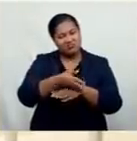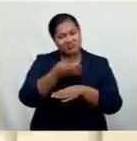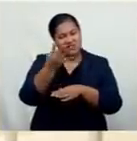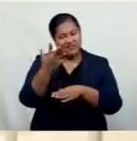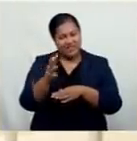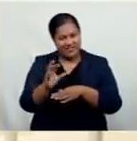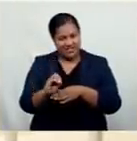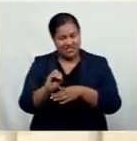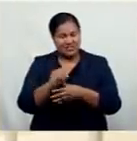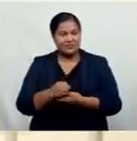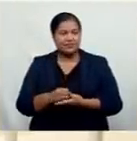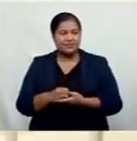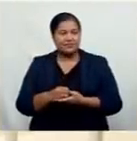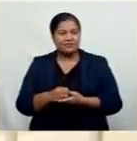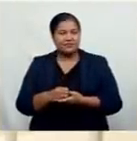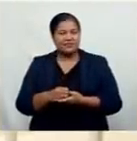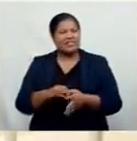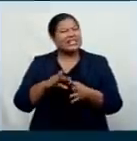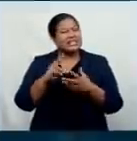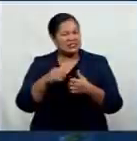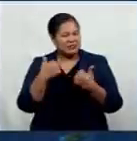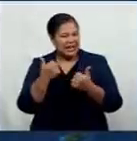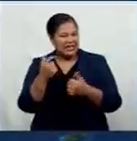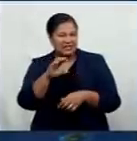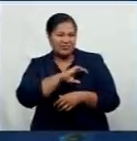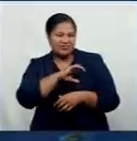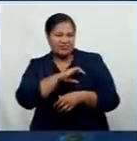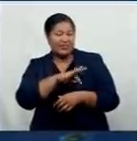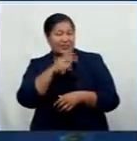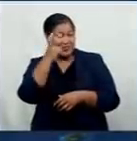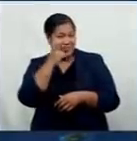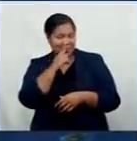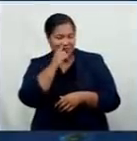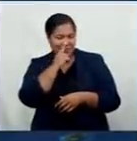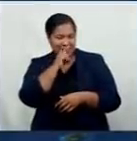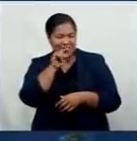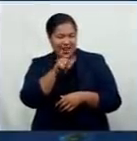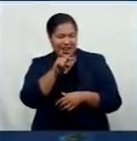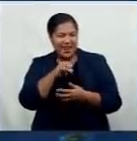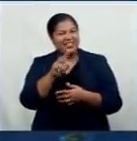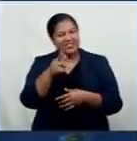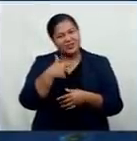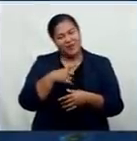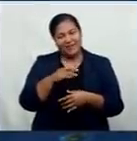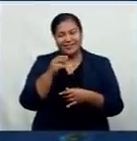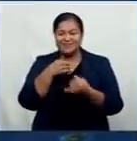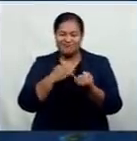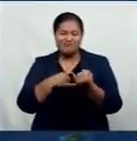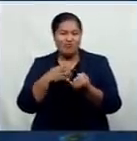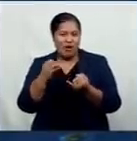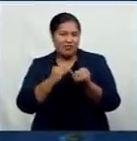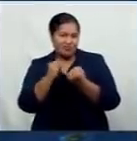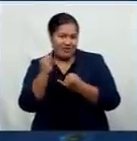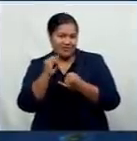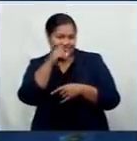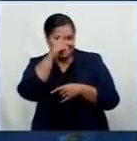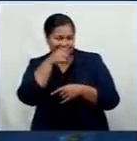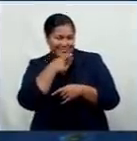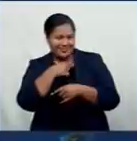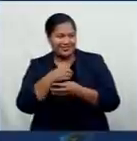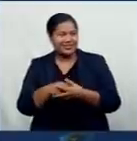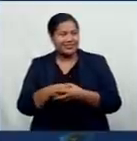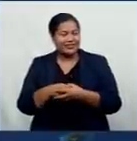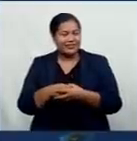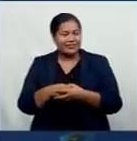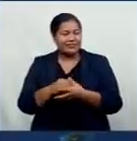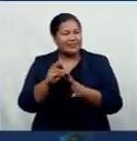That there is a lot of hesitancy amongst the elderly population, and they are the ones that are more affected. There seems to be a